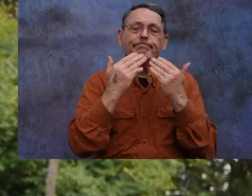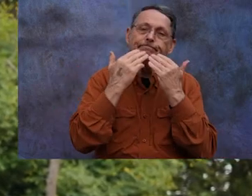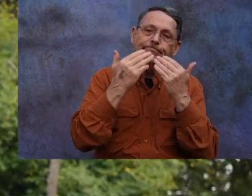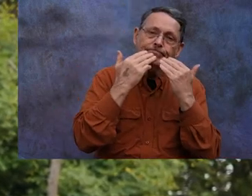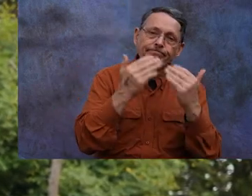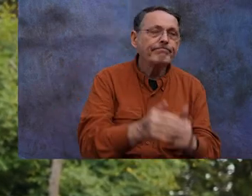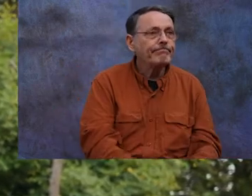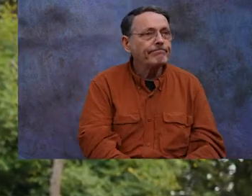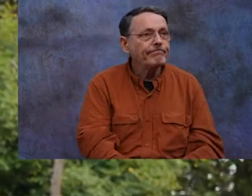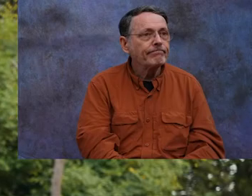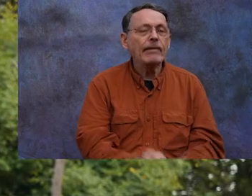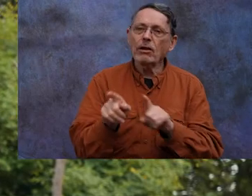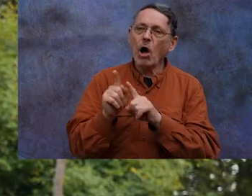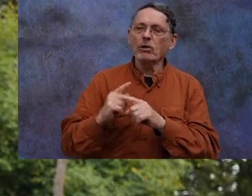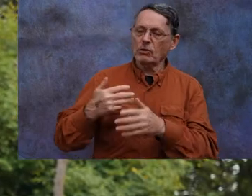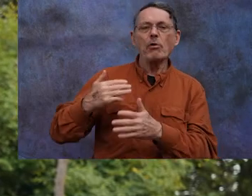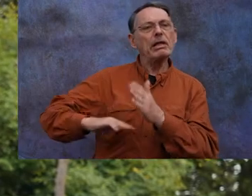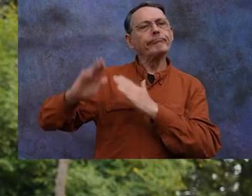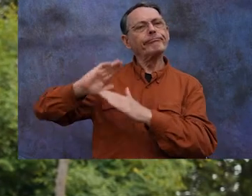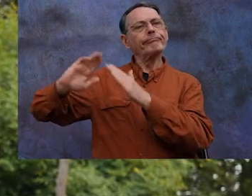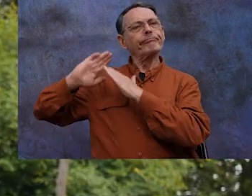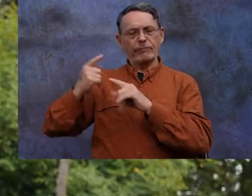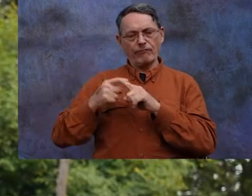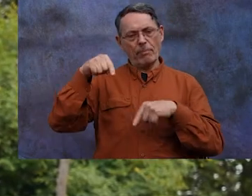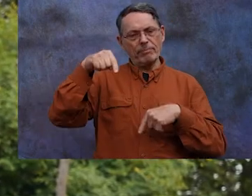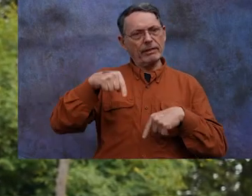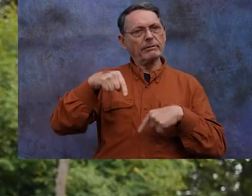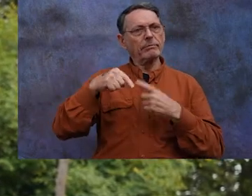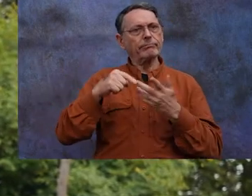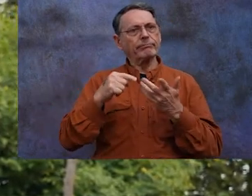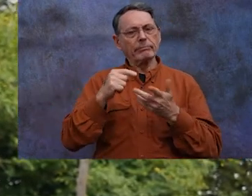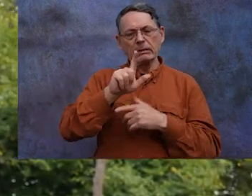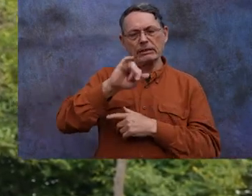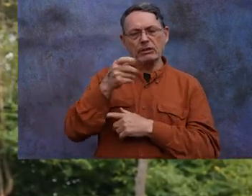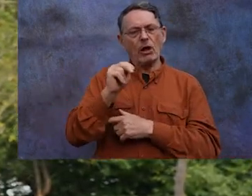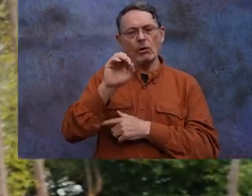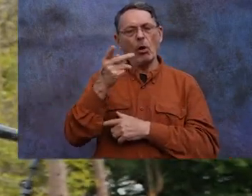it. And so do the descendants of the Lijan Ohlone.